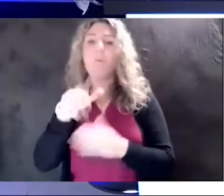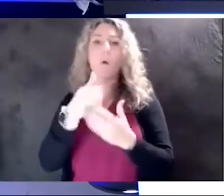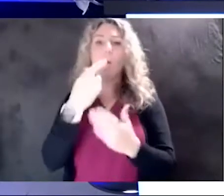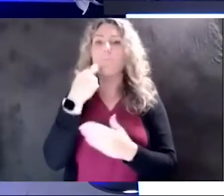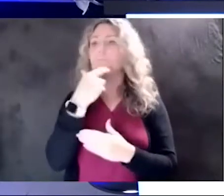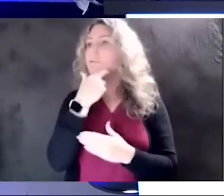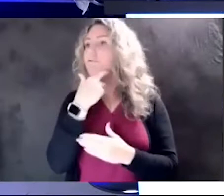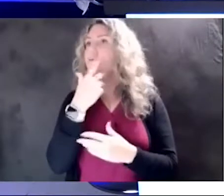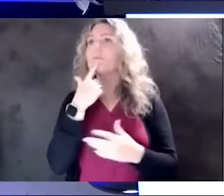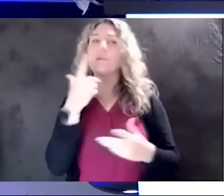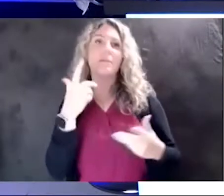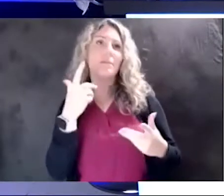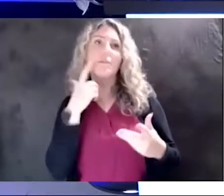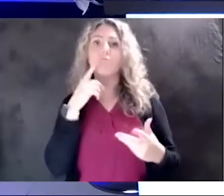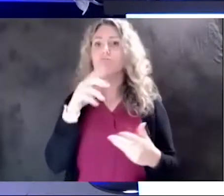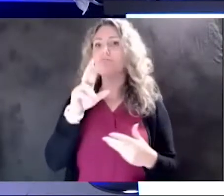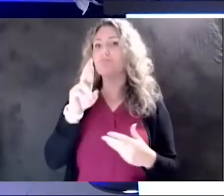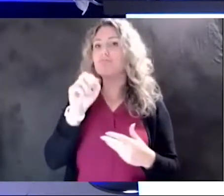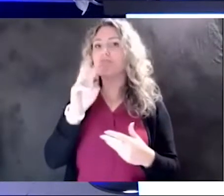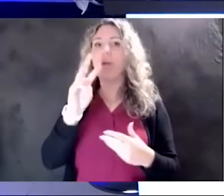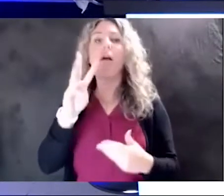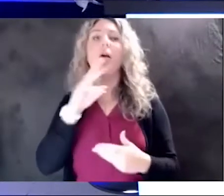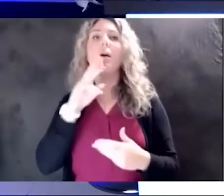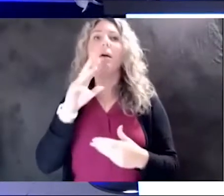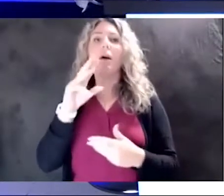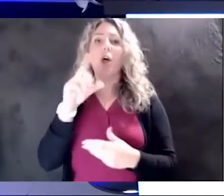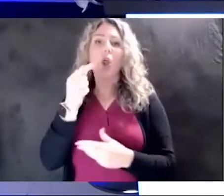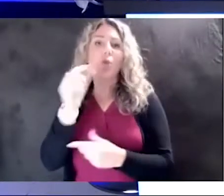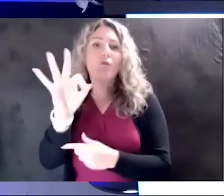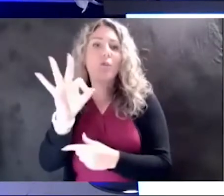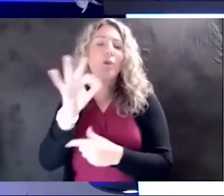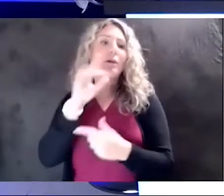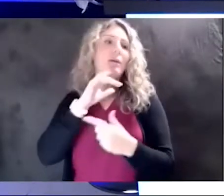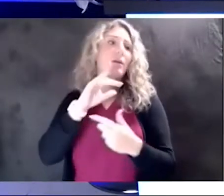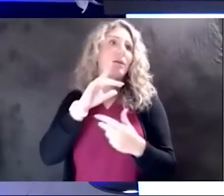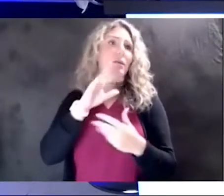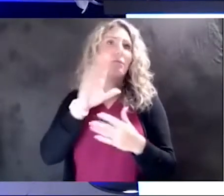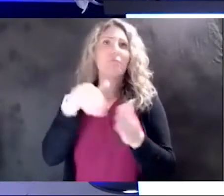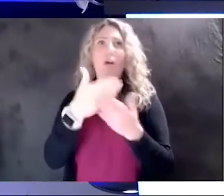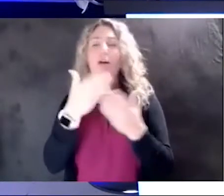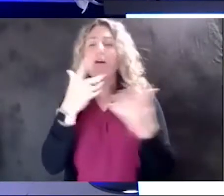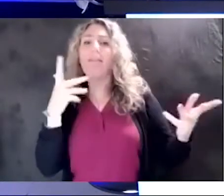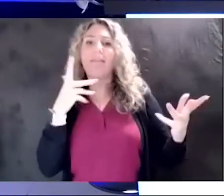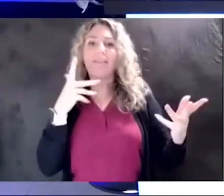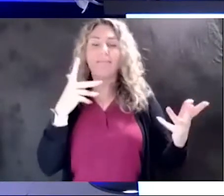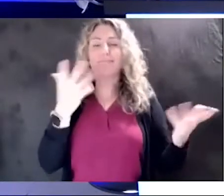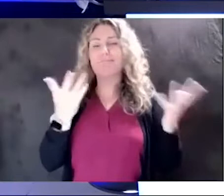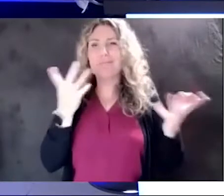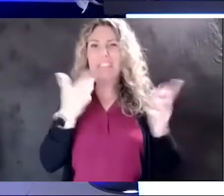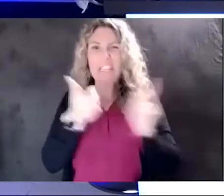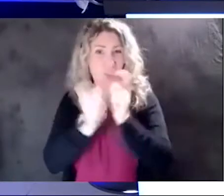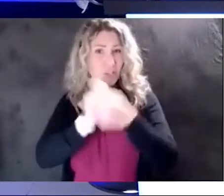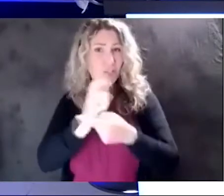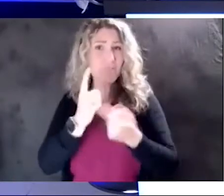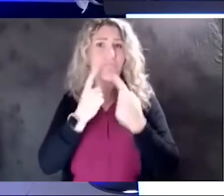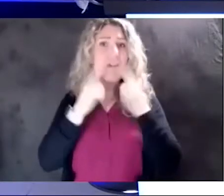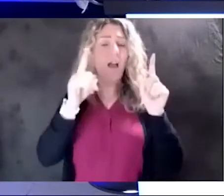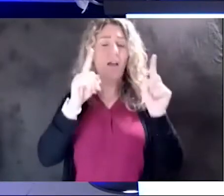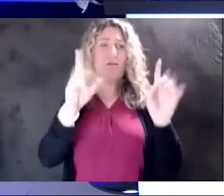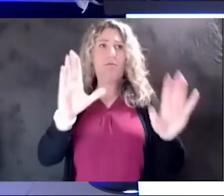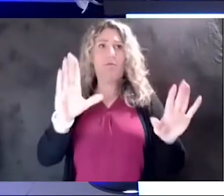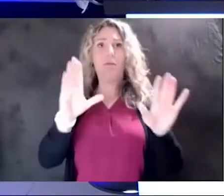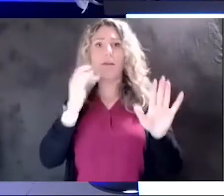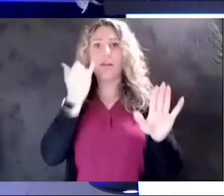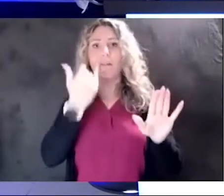raw vegan restaurants, gluten-free restaurants. Right. Do you think this is a shift? I mean, what do you make of that? Do you think we have finally woken up to the fact that if we eat good